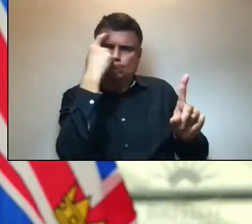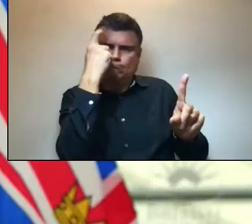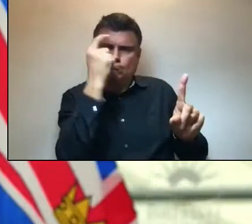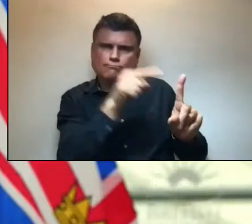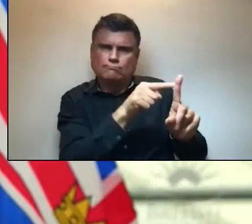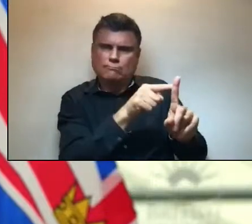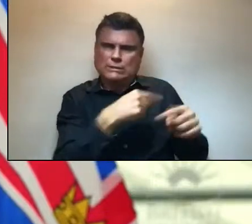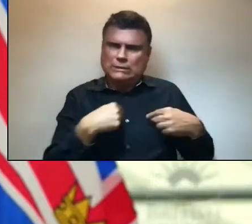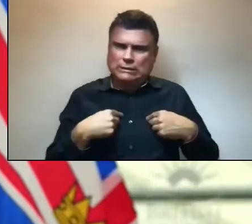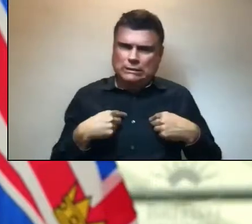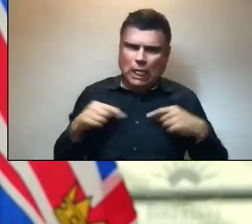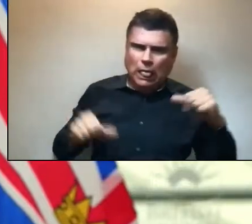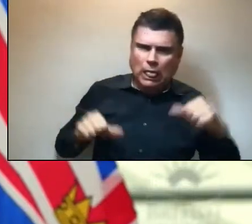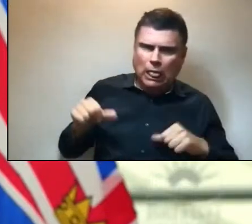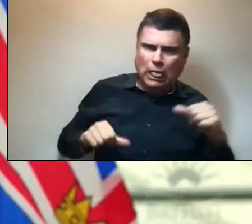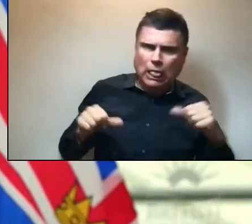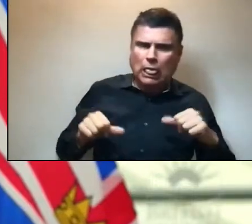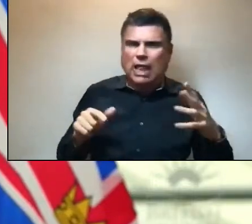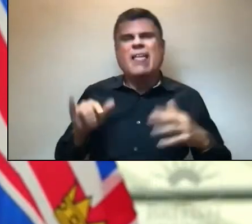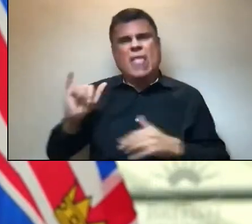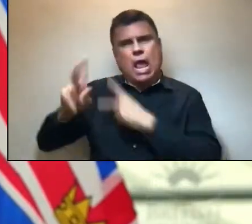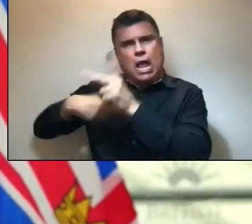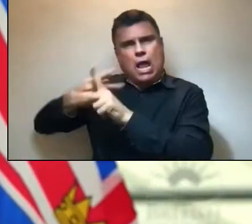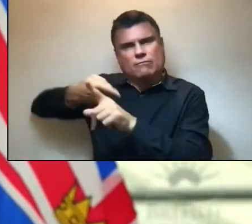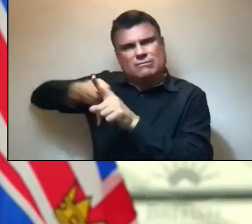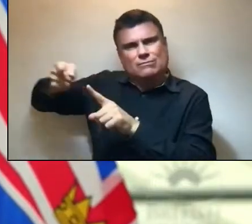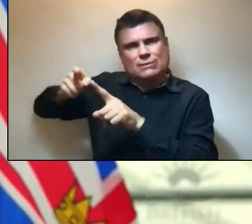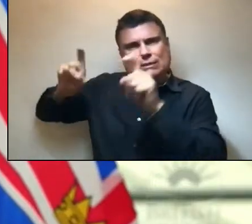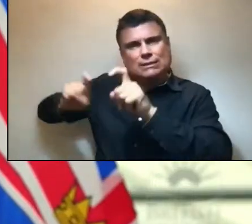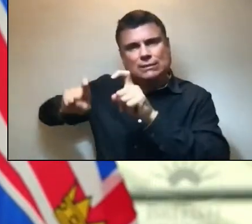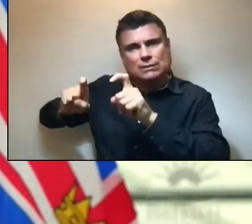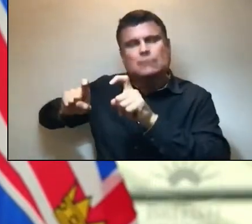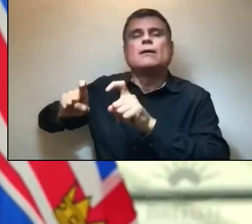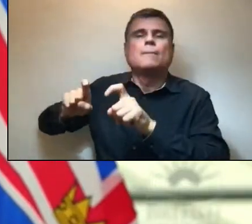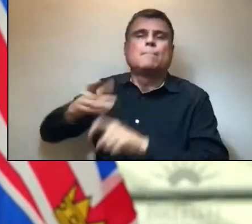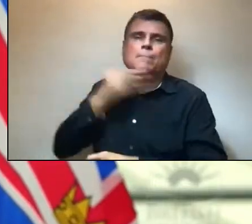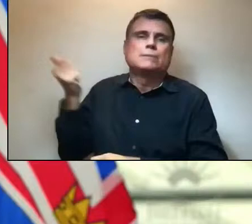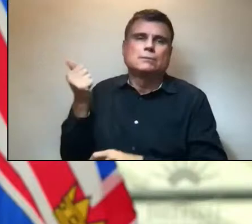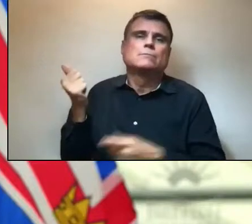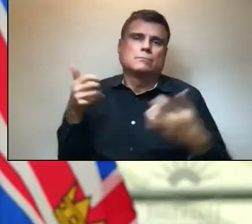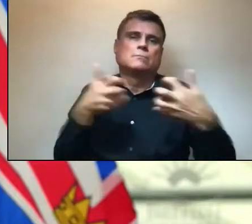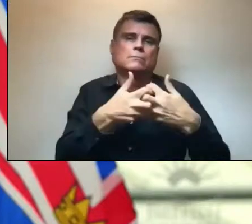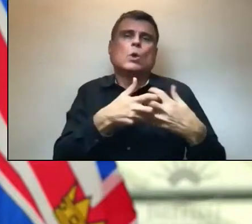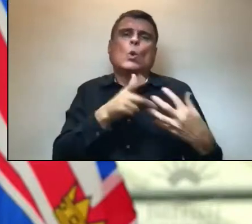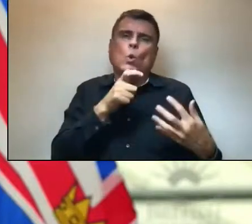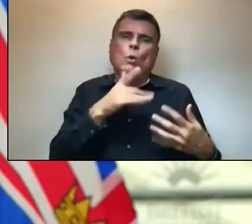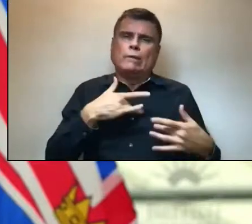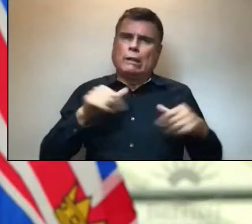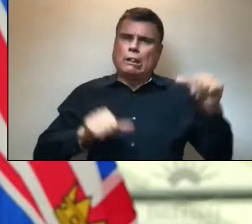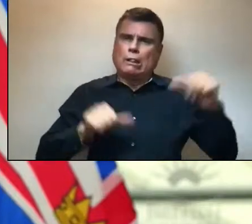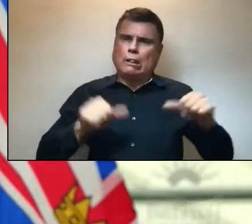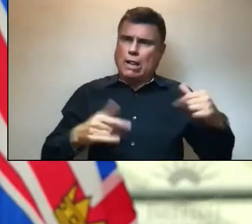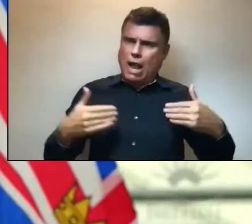during that period of time. And that's how I would advise people. I know Alberta is coming out with their program.